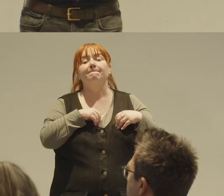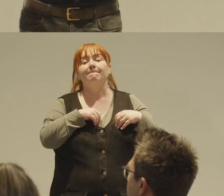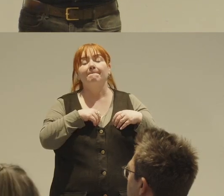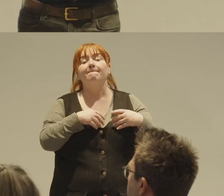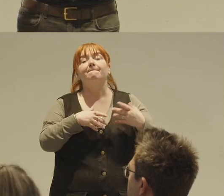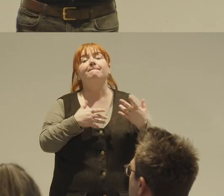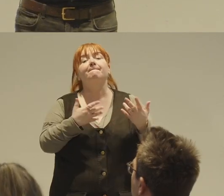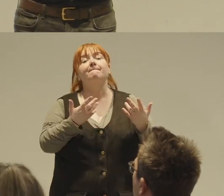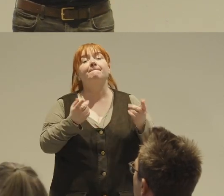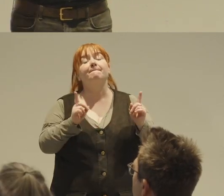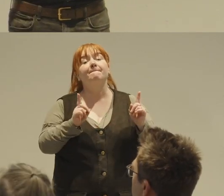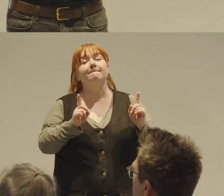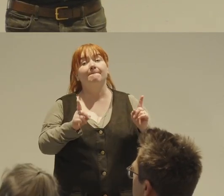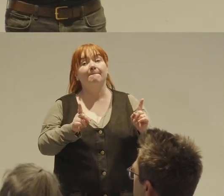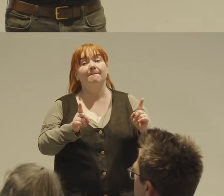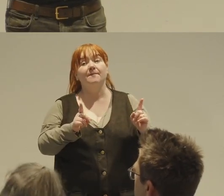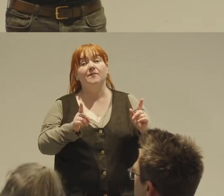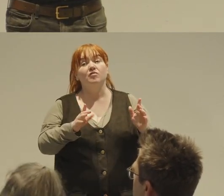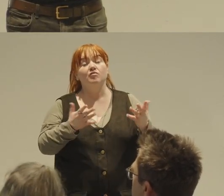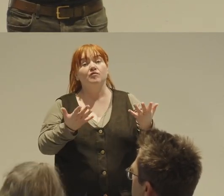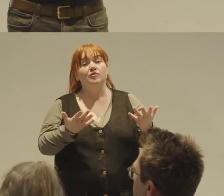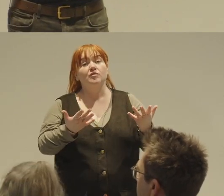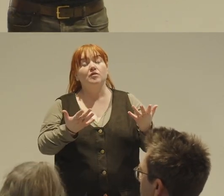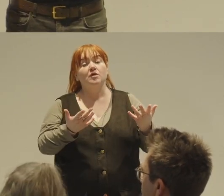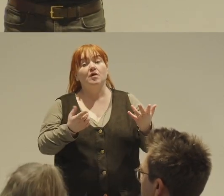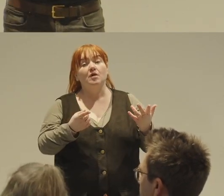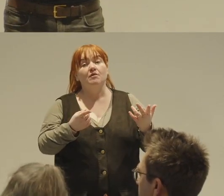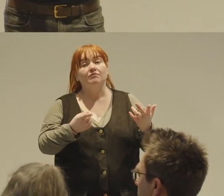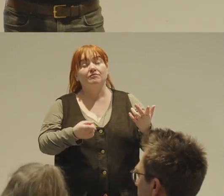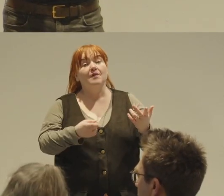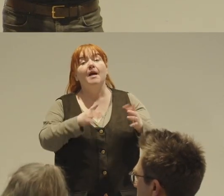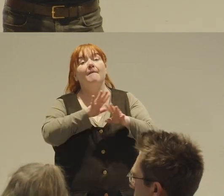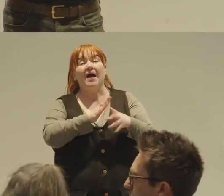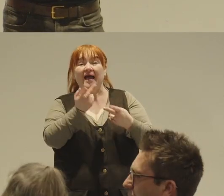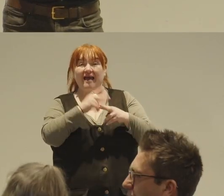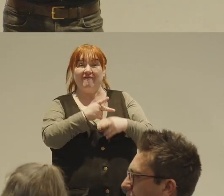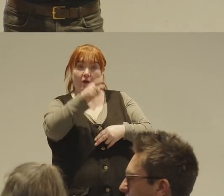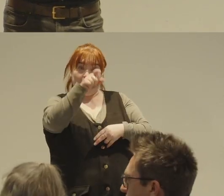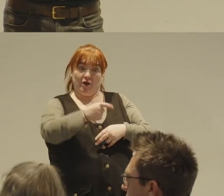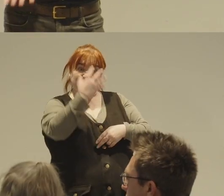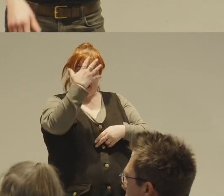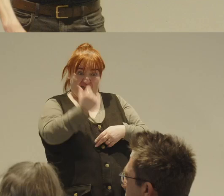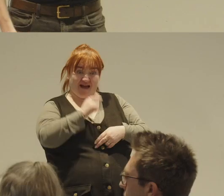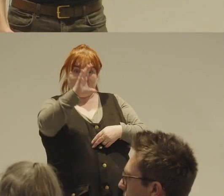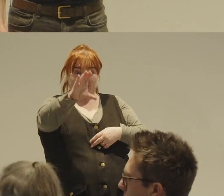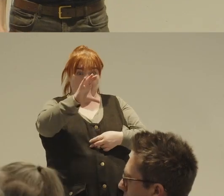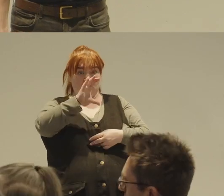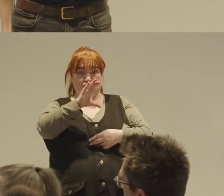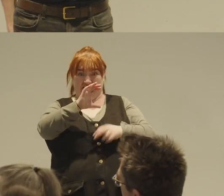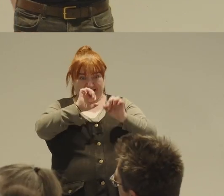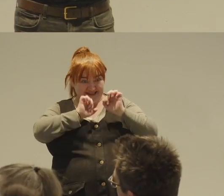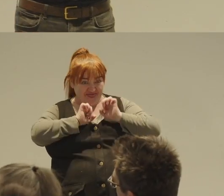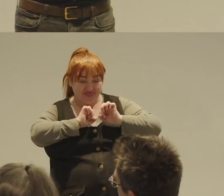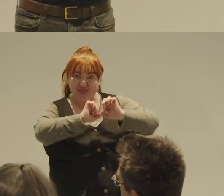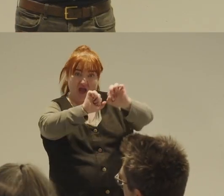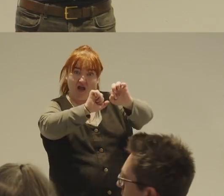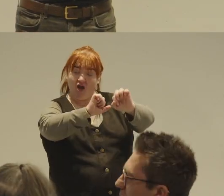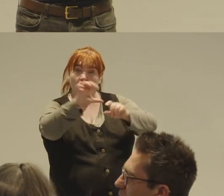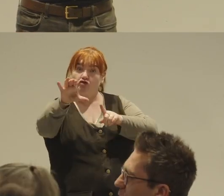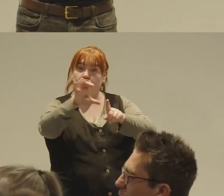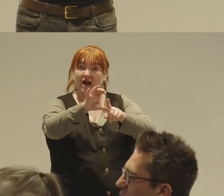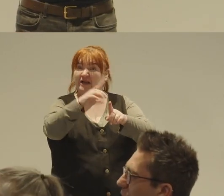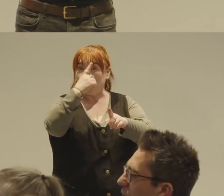there'll be no problem with that person using their grant to work with another acting company. It's their grant. It's their say. So that's absolutely